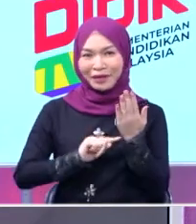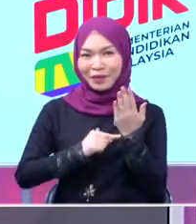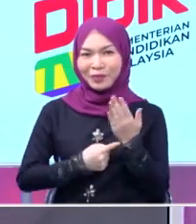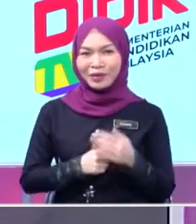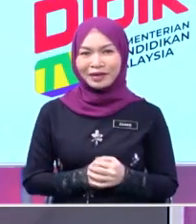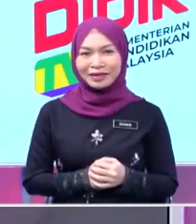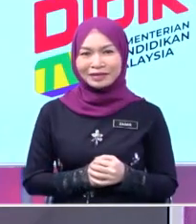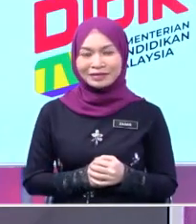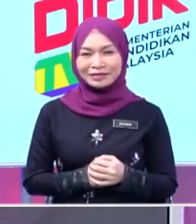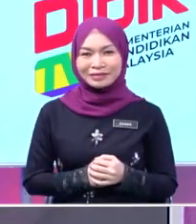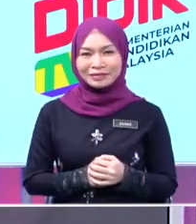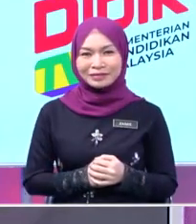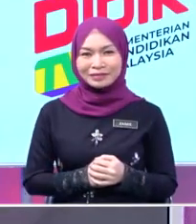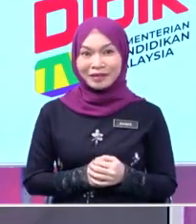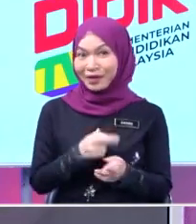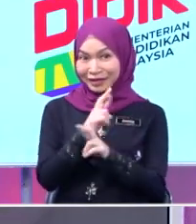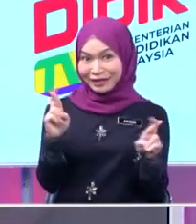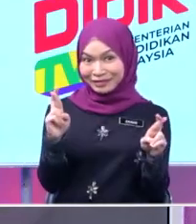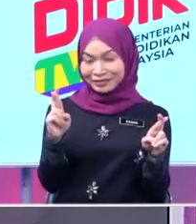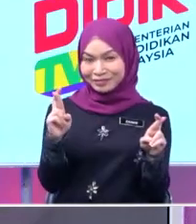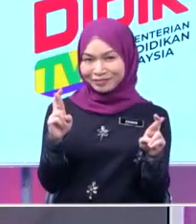lovely pupils, are you guys ready?